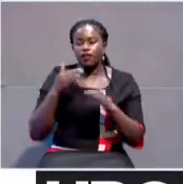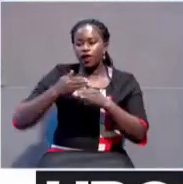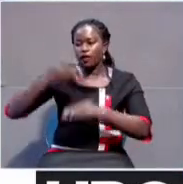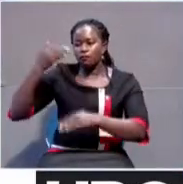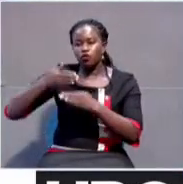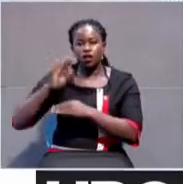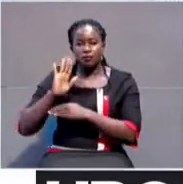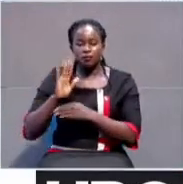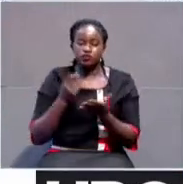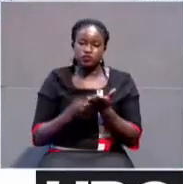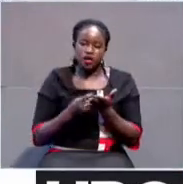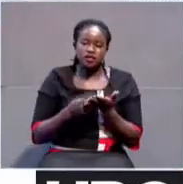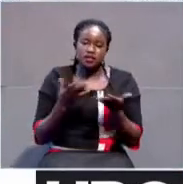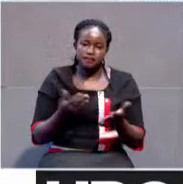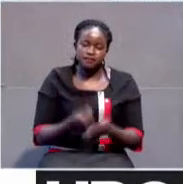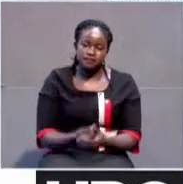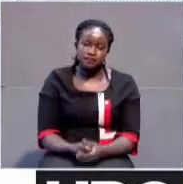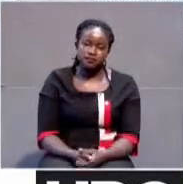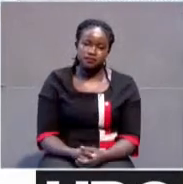of Uganda.